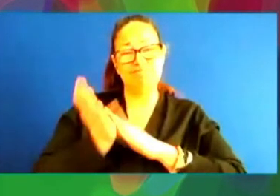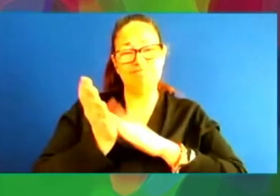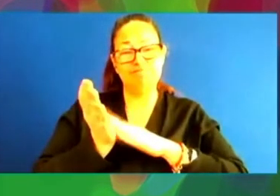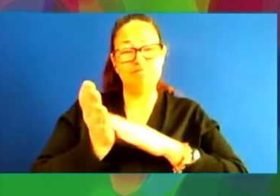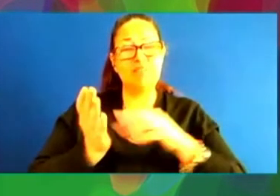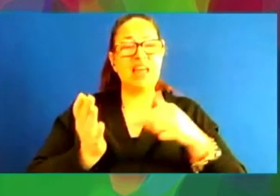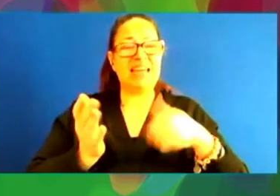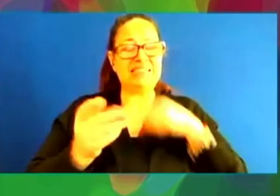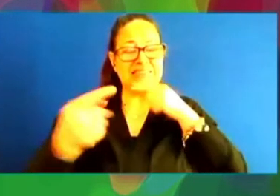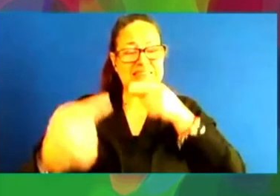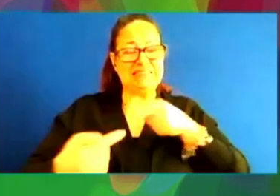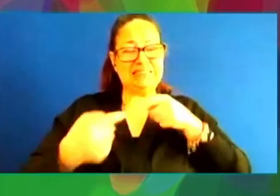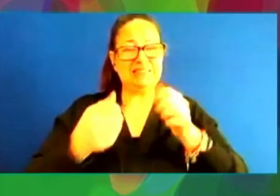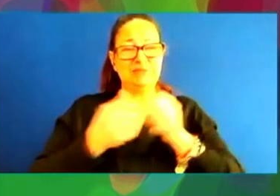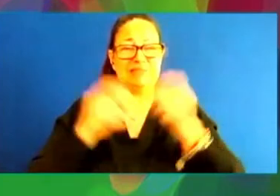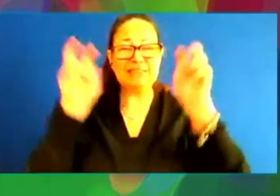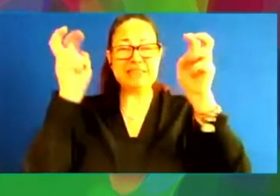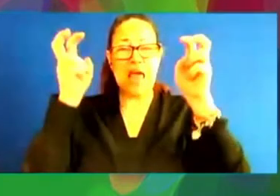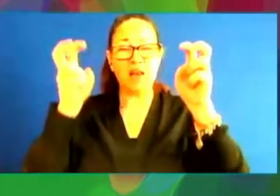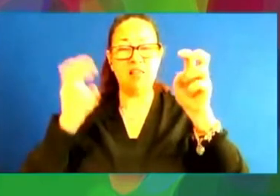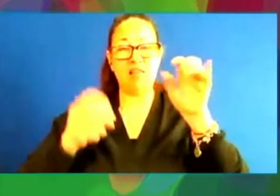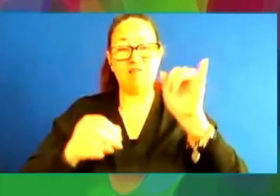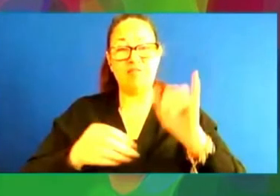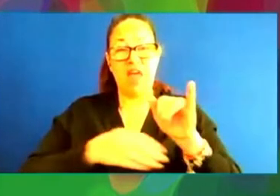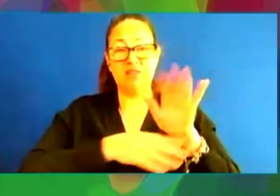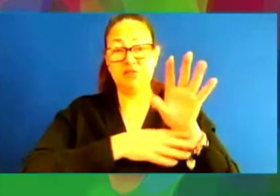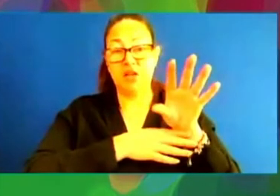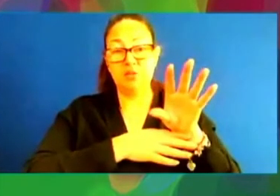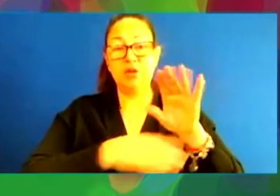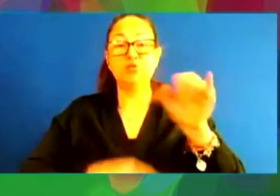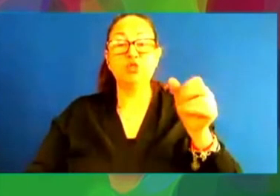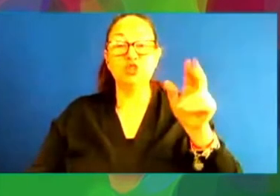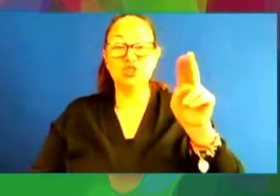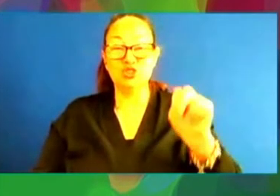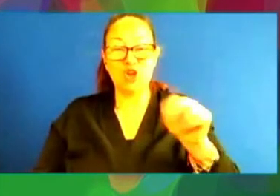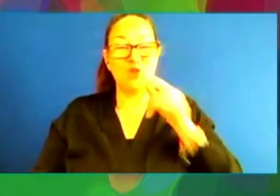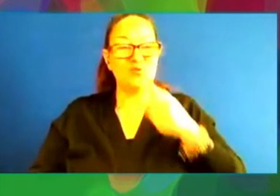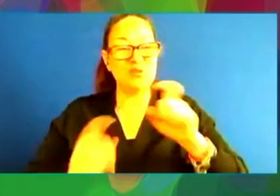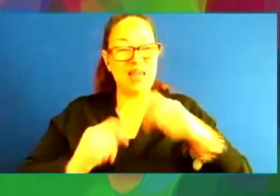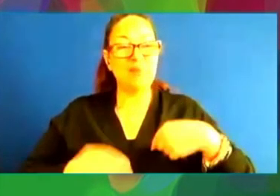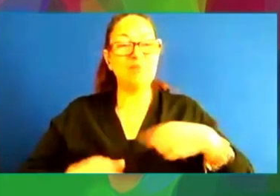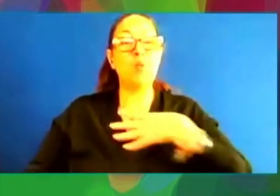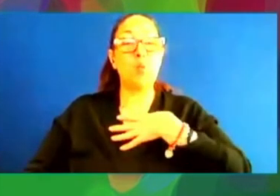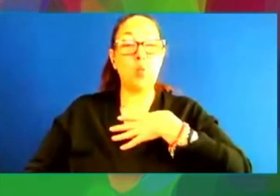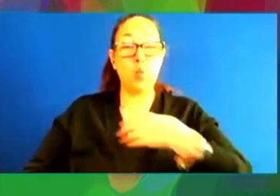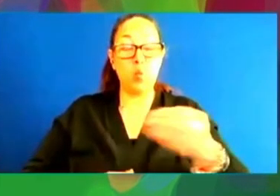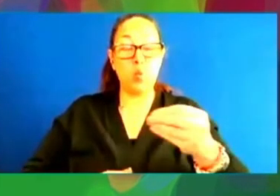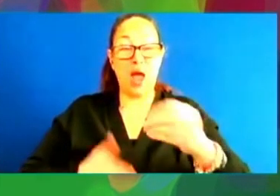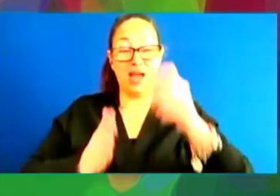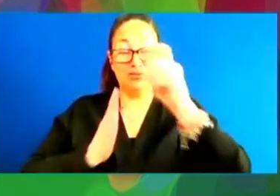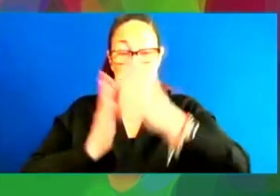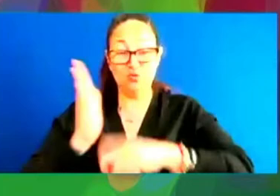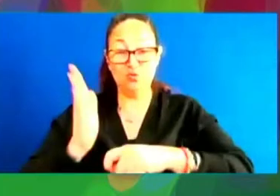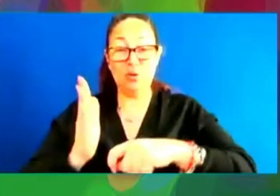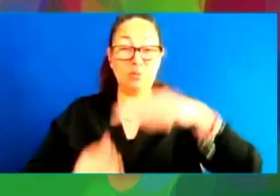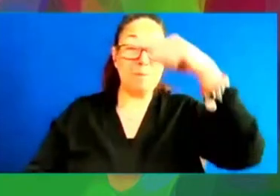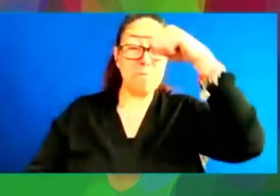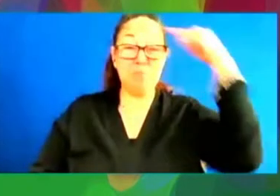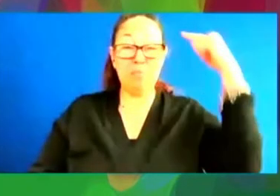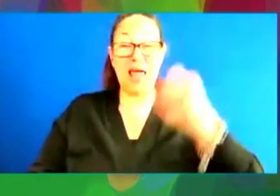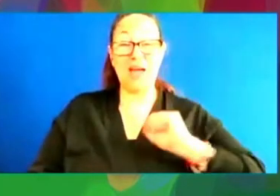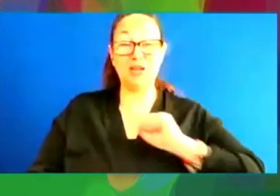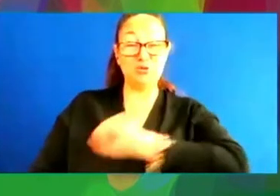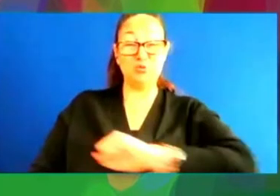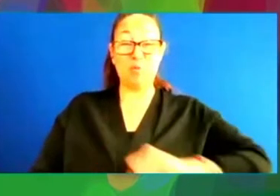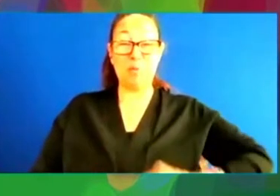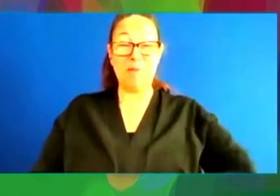with the title of the documentary, and it was John Jennings that gave me the title White Scripts and Black Superman. So I want to think